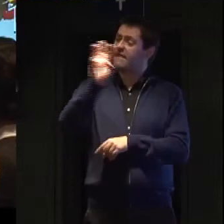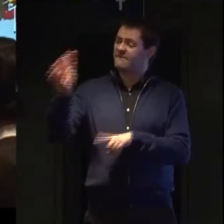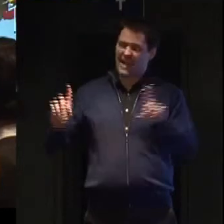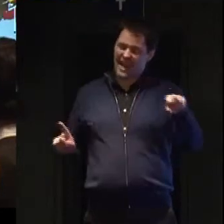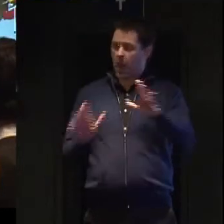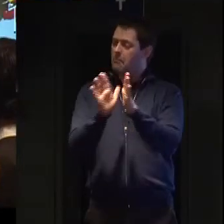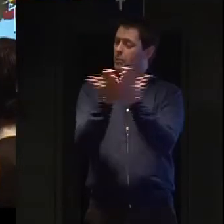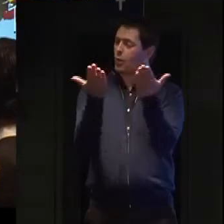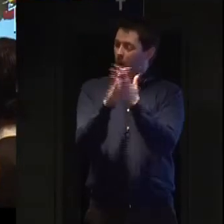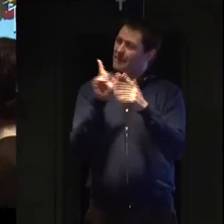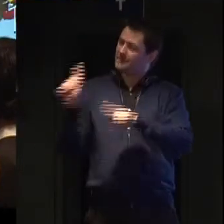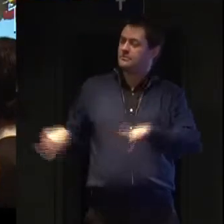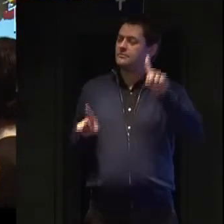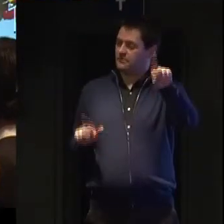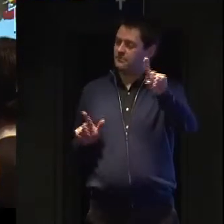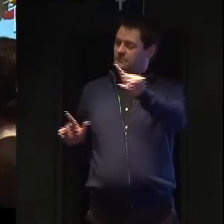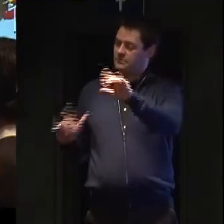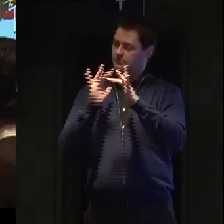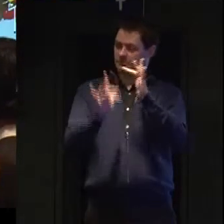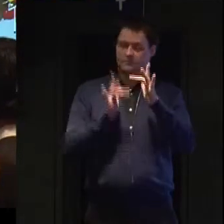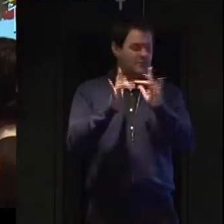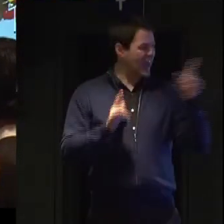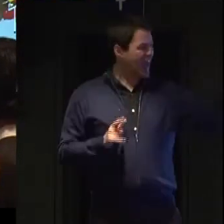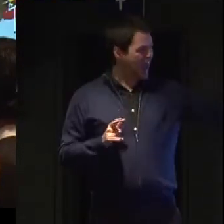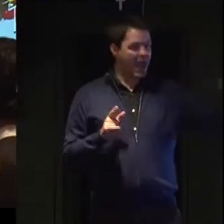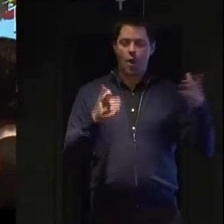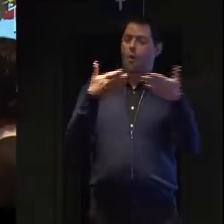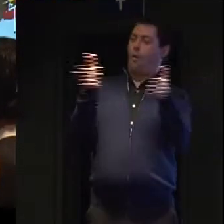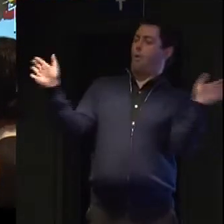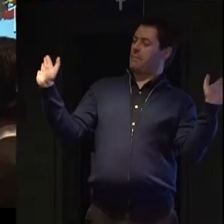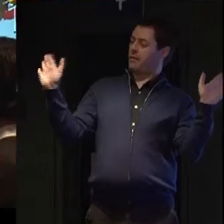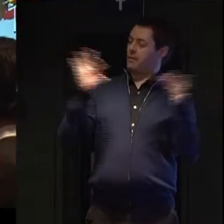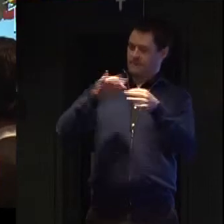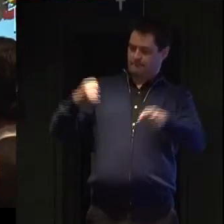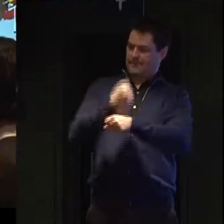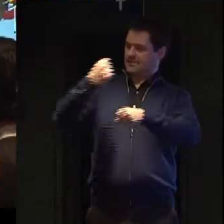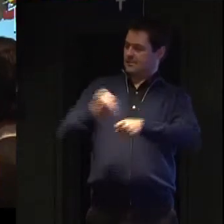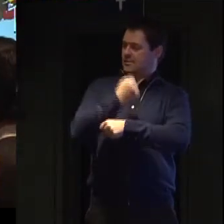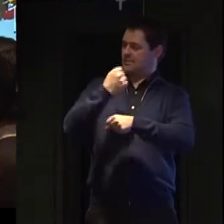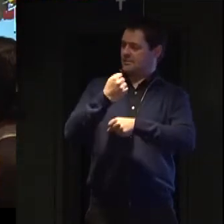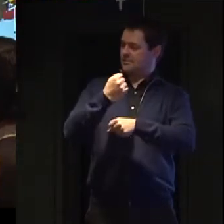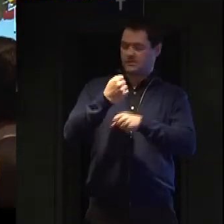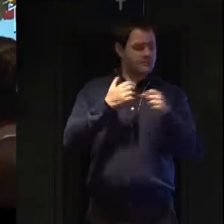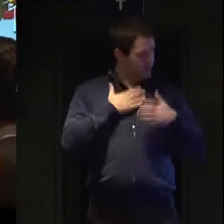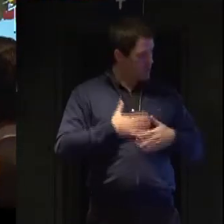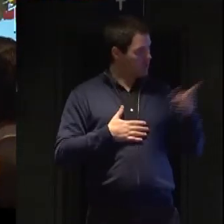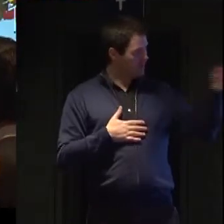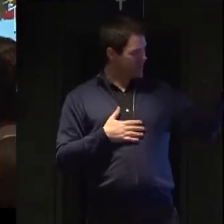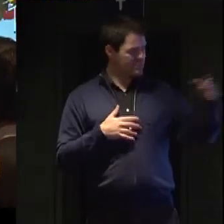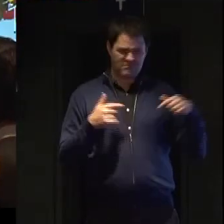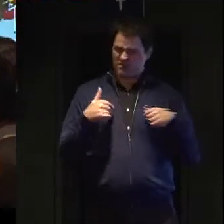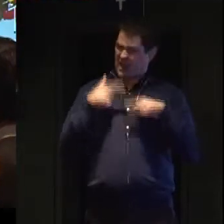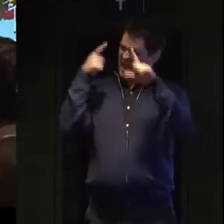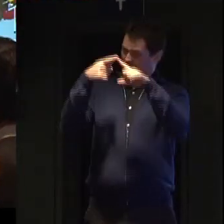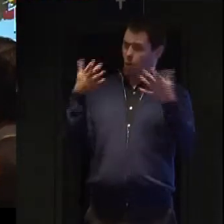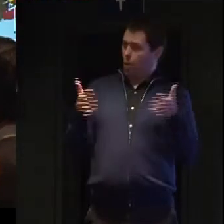Open for Business title isn't really a new strapline. It's probably a bit of a cliche, but we felt it was relevant because we want the clubs always to think that this is about being really, really